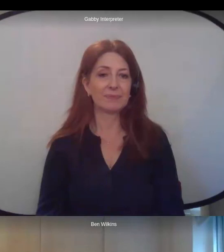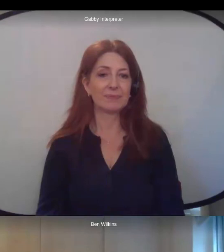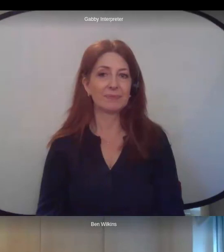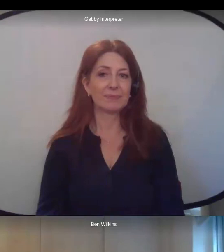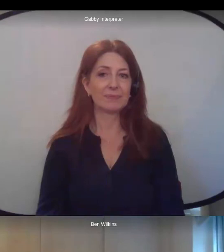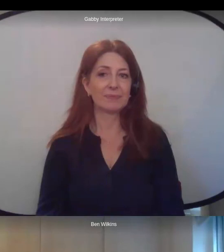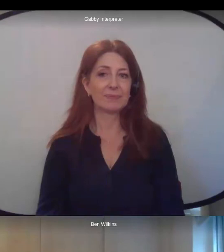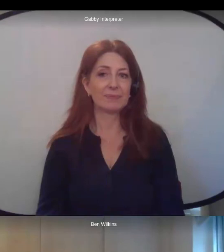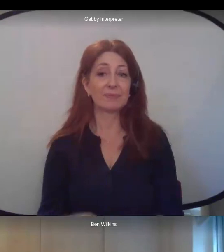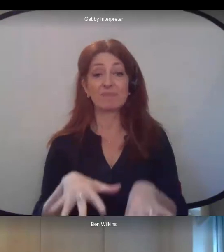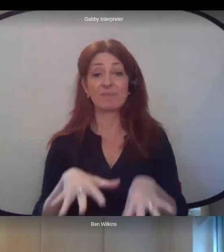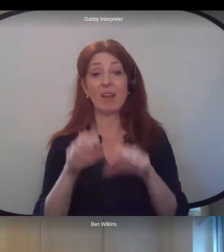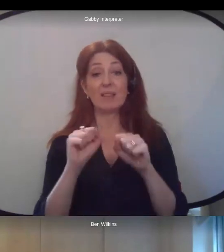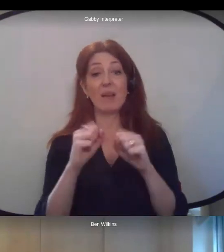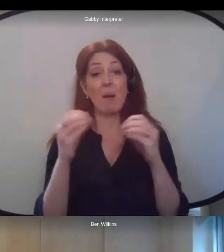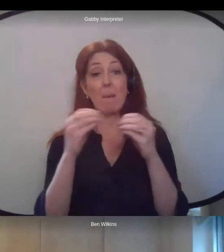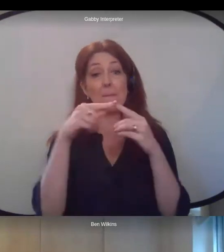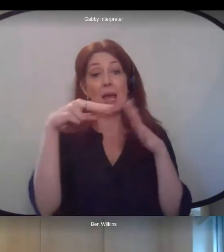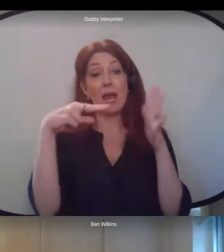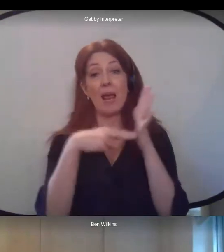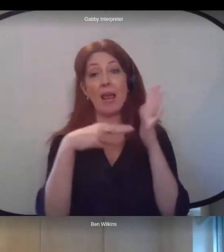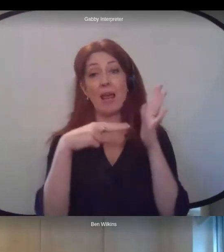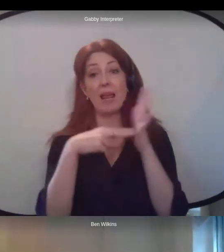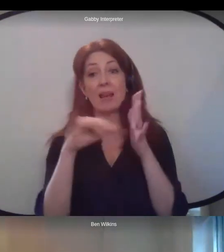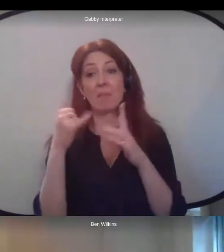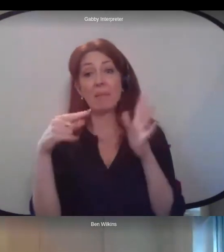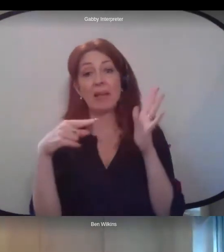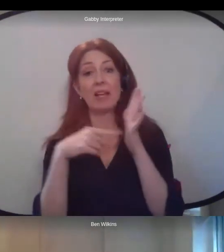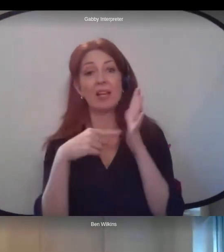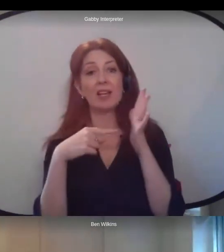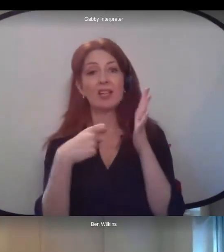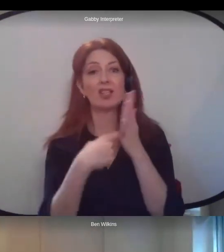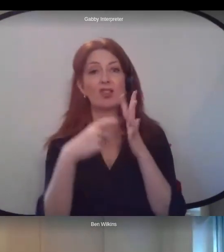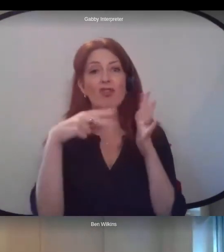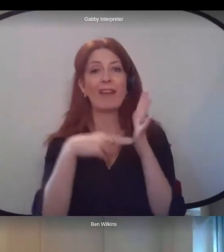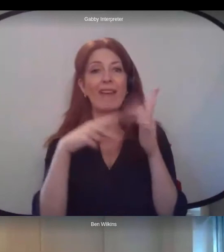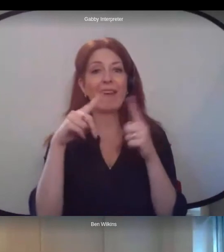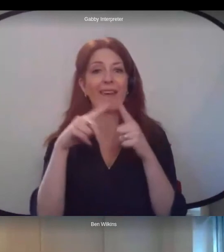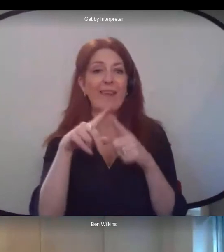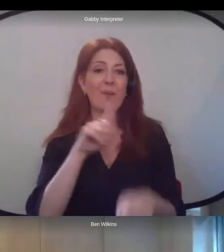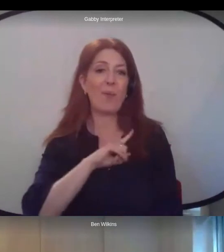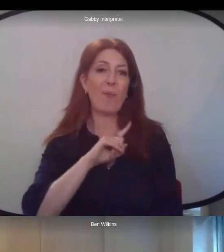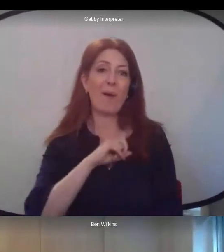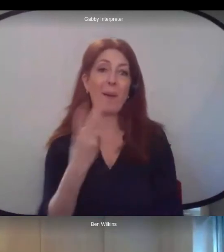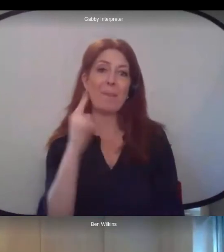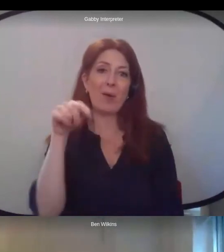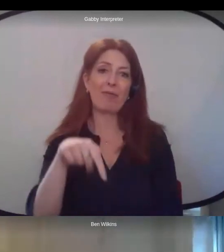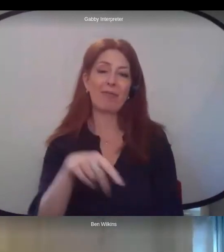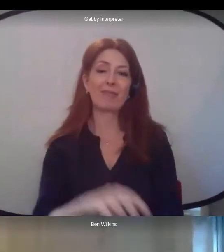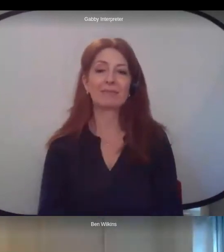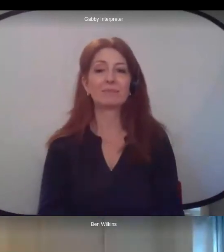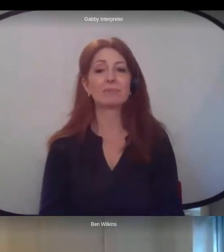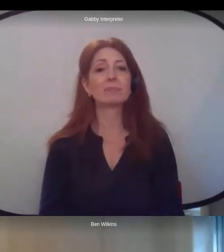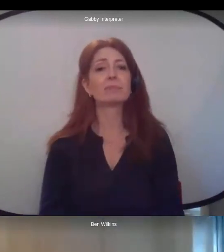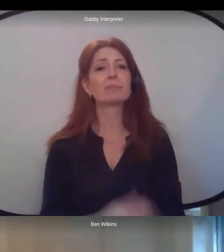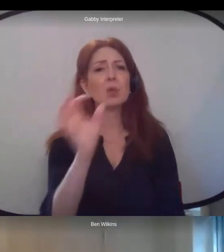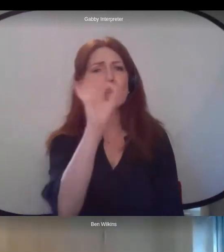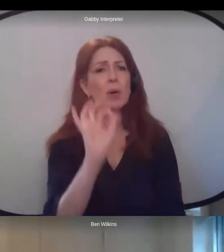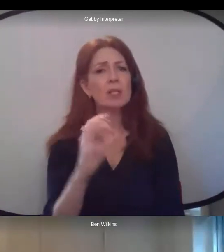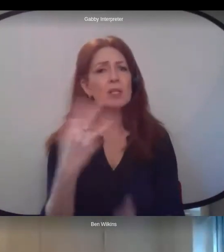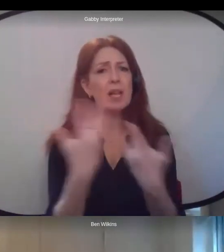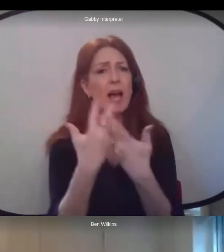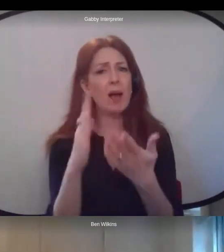I'll start, Ben, I'll start with you and maybe start with Trini as well, considering that you're there. There's a question around how do we ensure